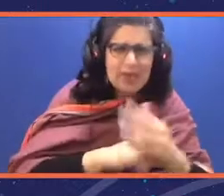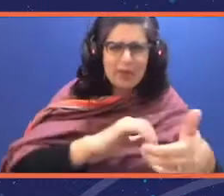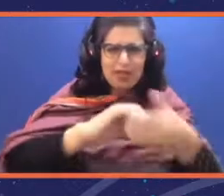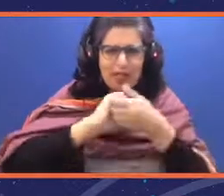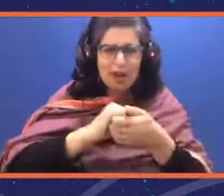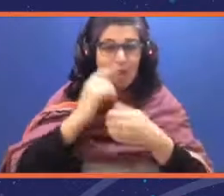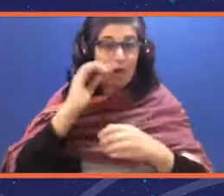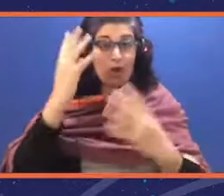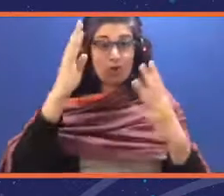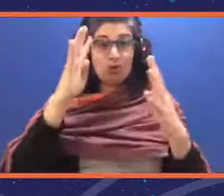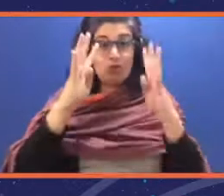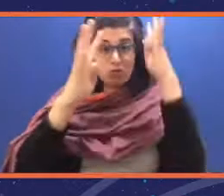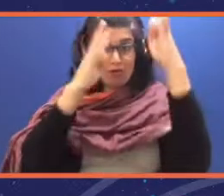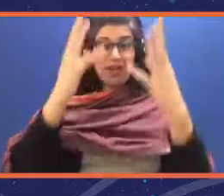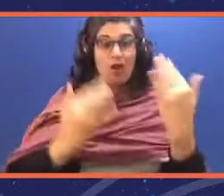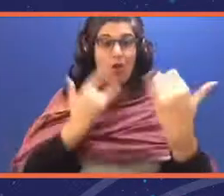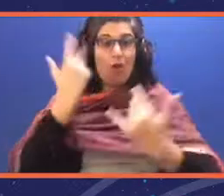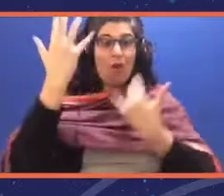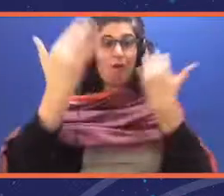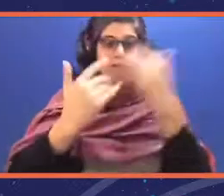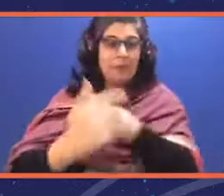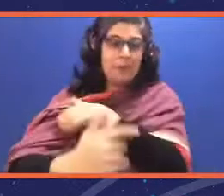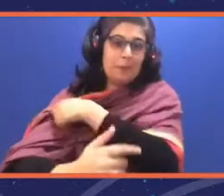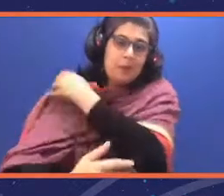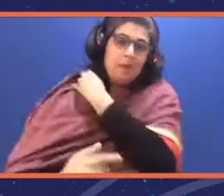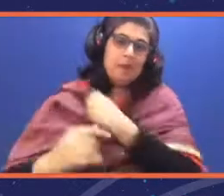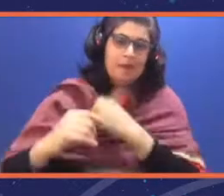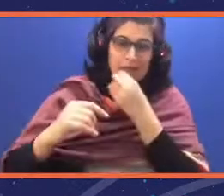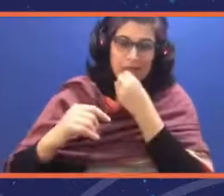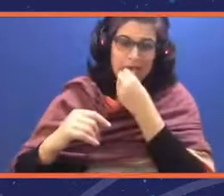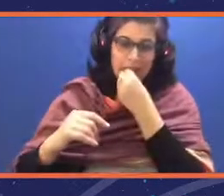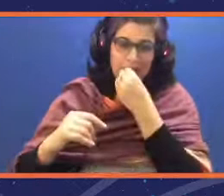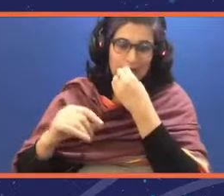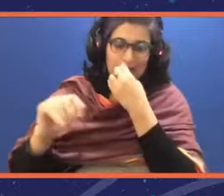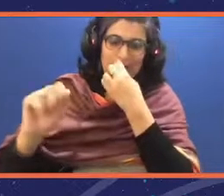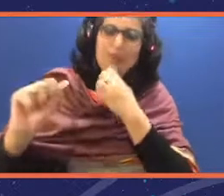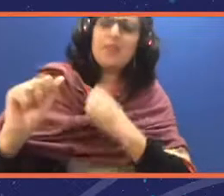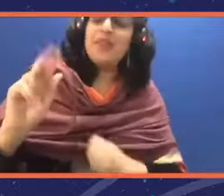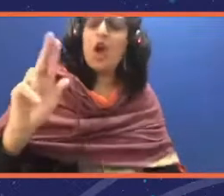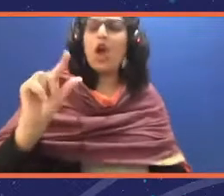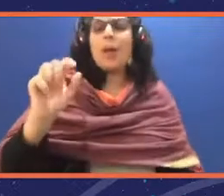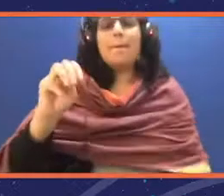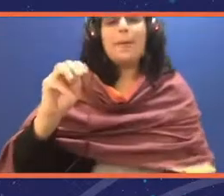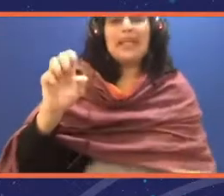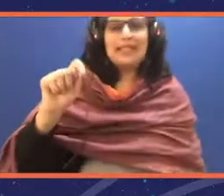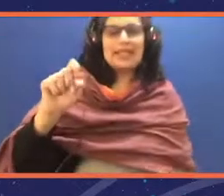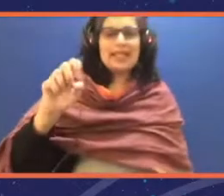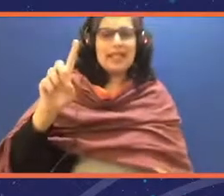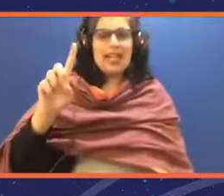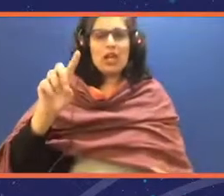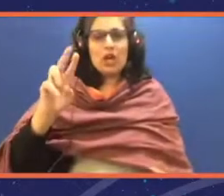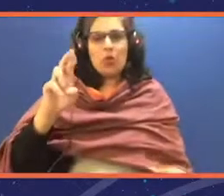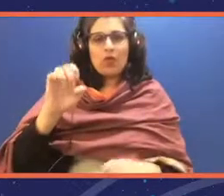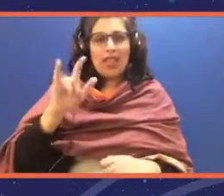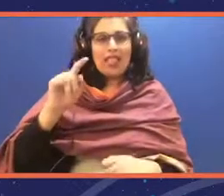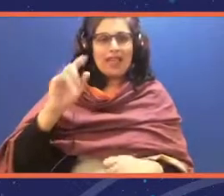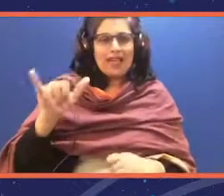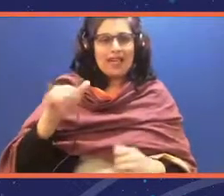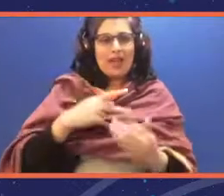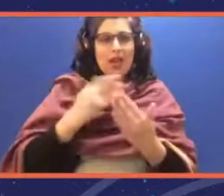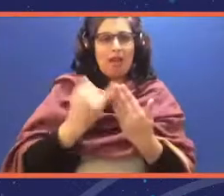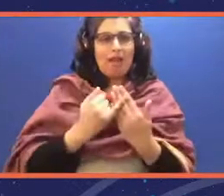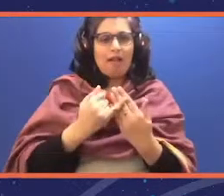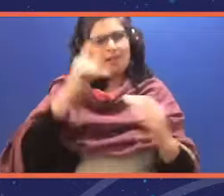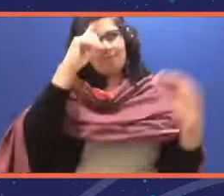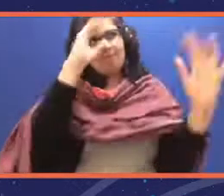do have an augmented reality project. During these times of reimagining, having a bit of imagination, inspiration doesn't